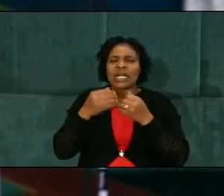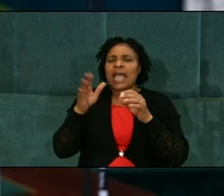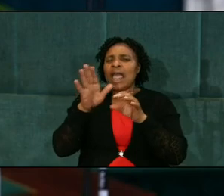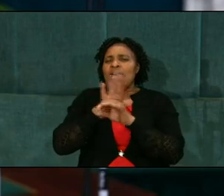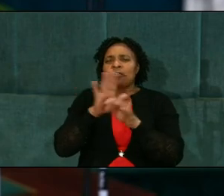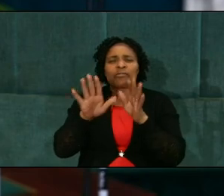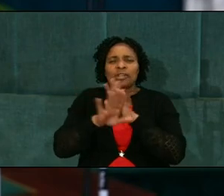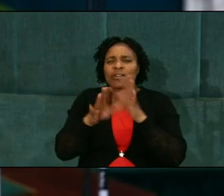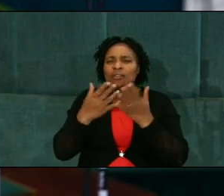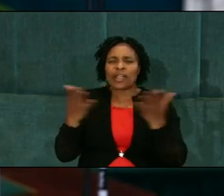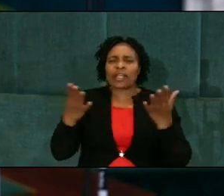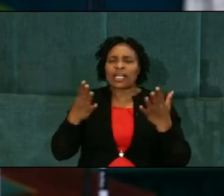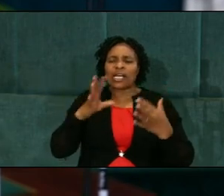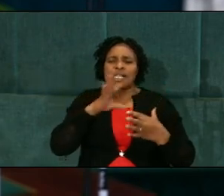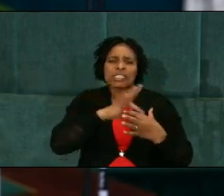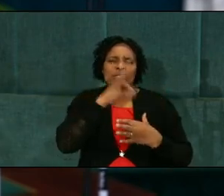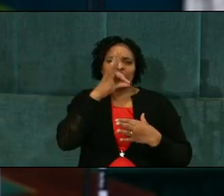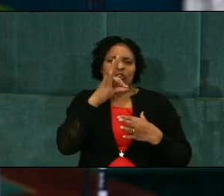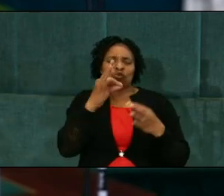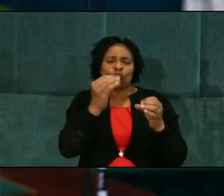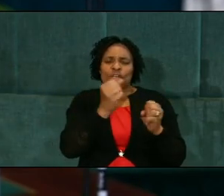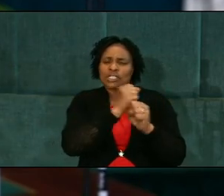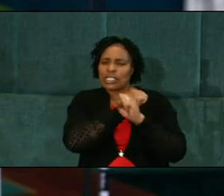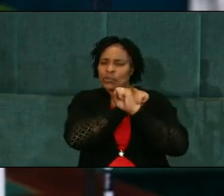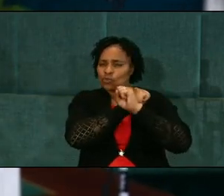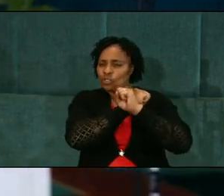of spiritual security.